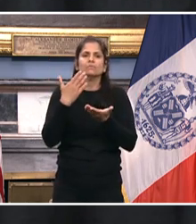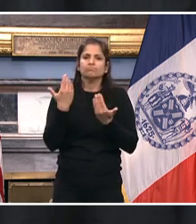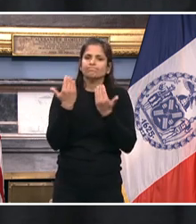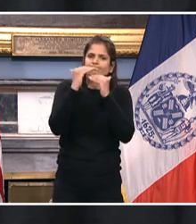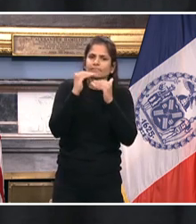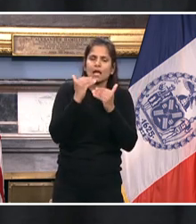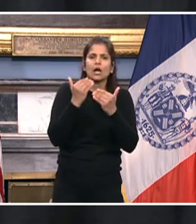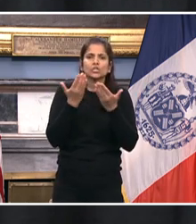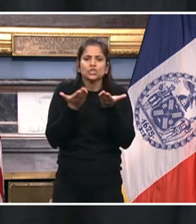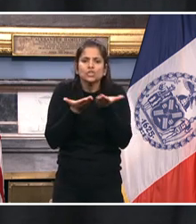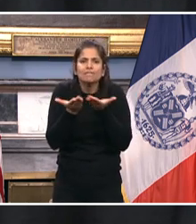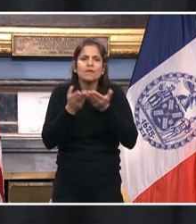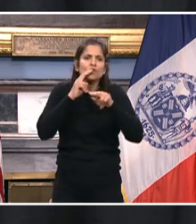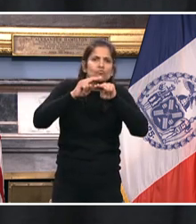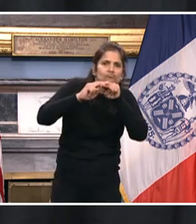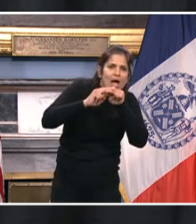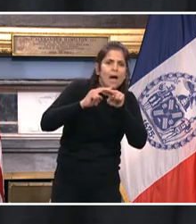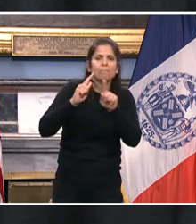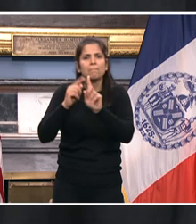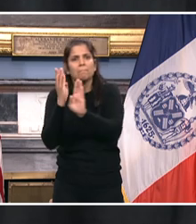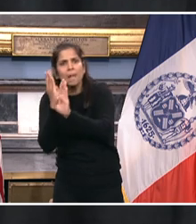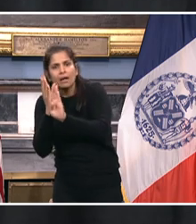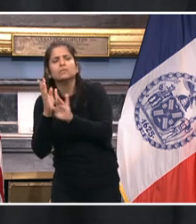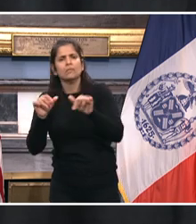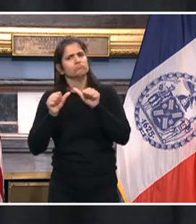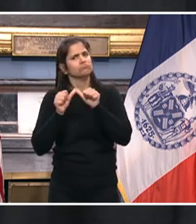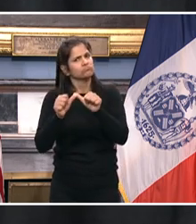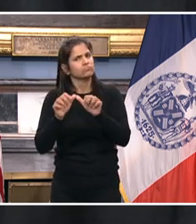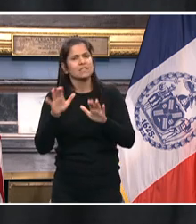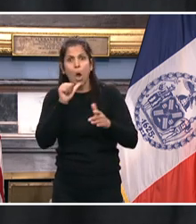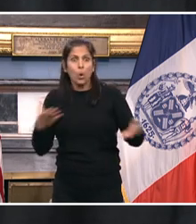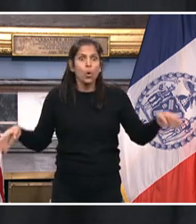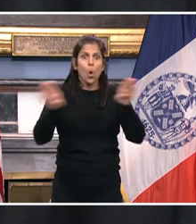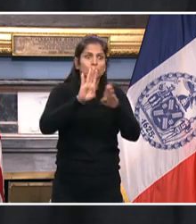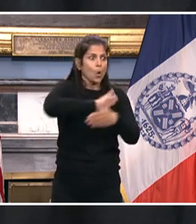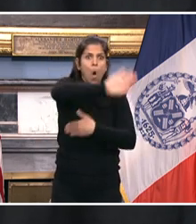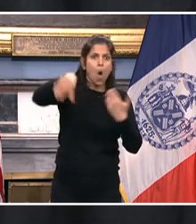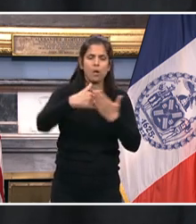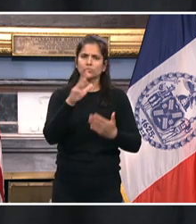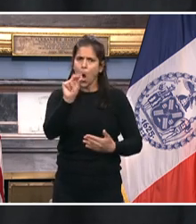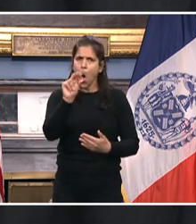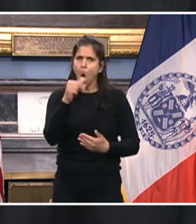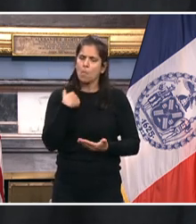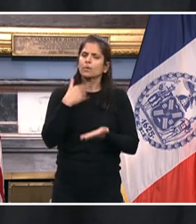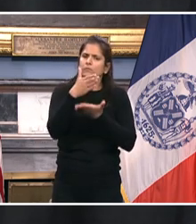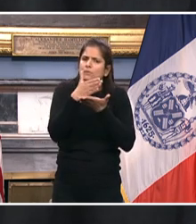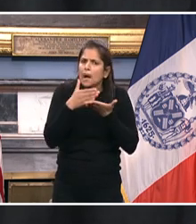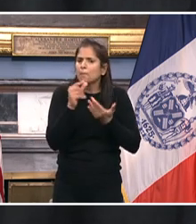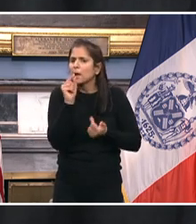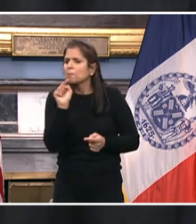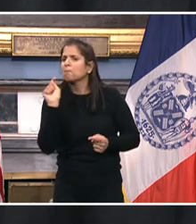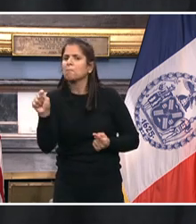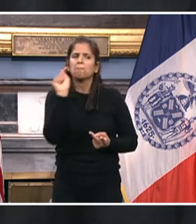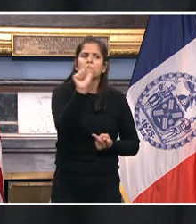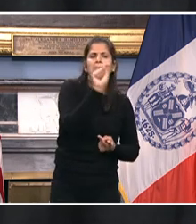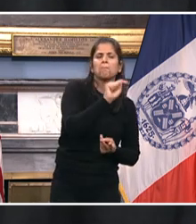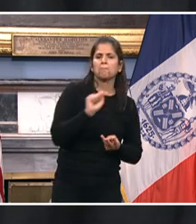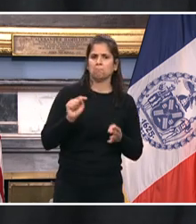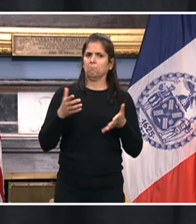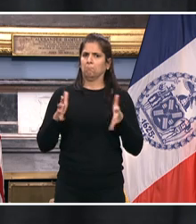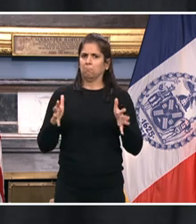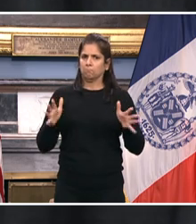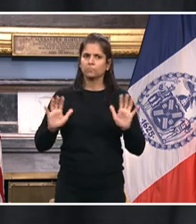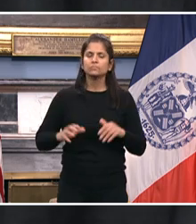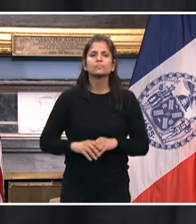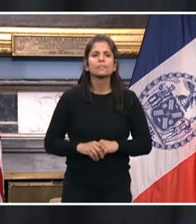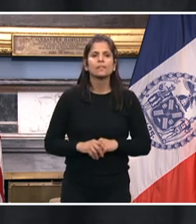workers who are suffering and out. But Pat felt strongly that those situations were rare. I